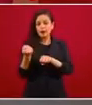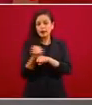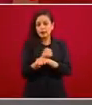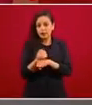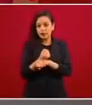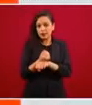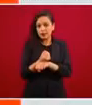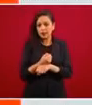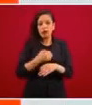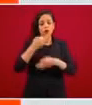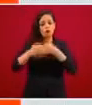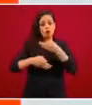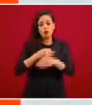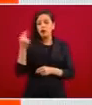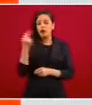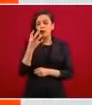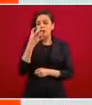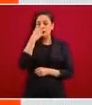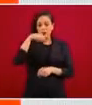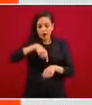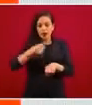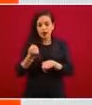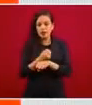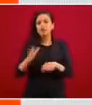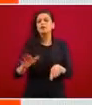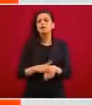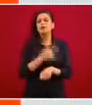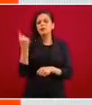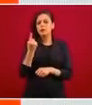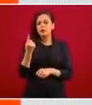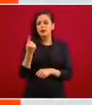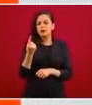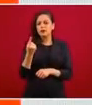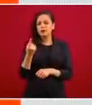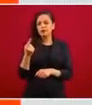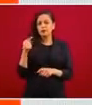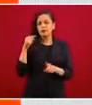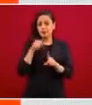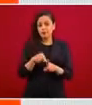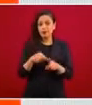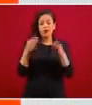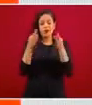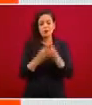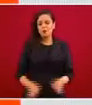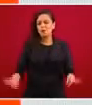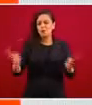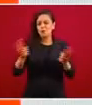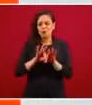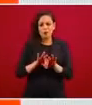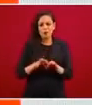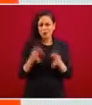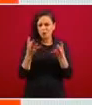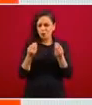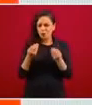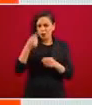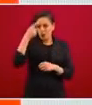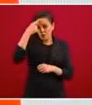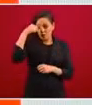get air inside our bodies so we can provide oxygen to our blood. And oxygen